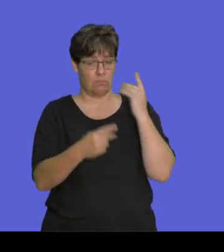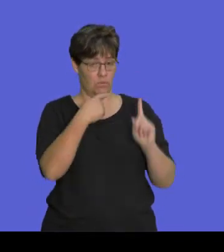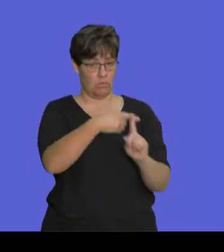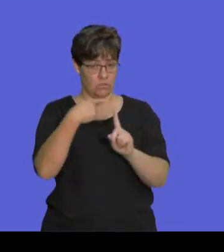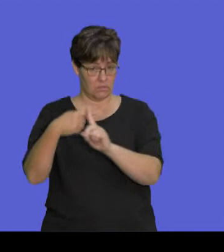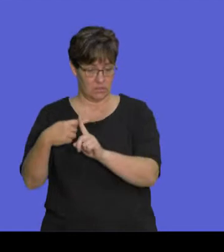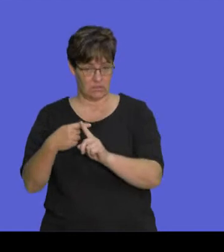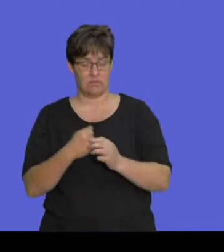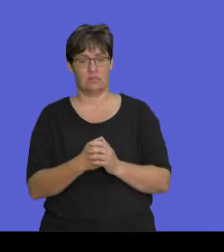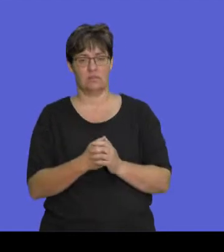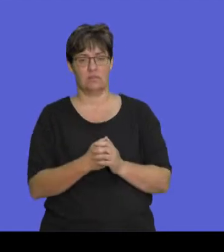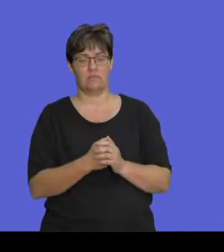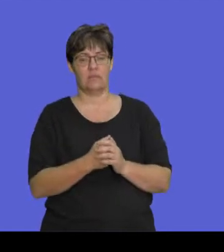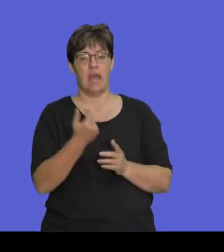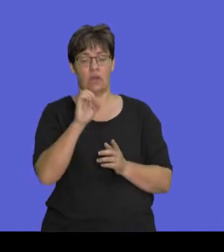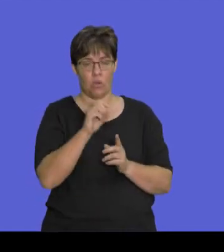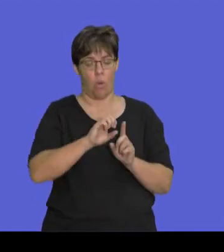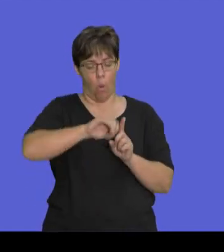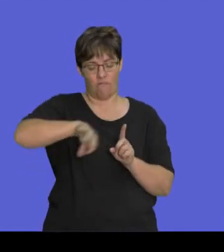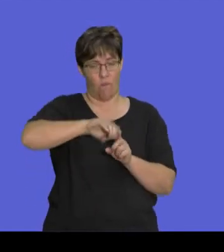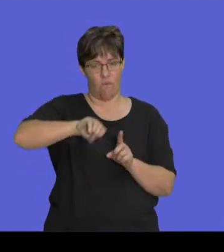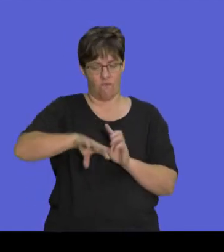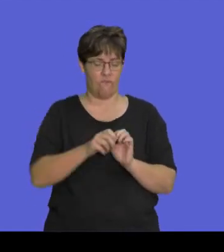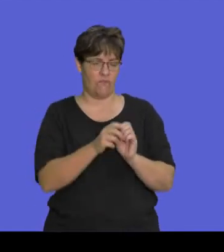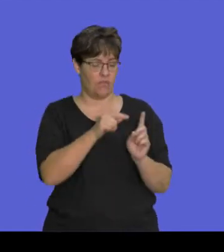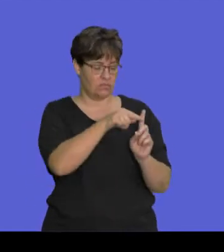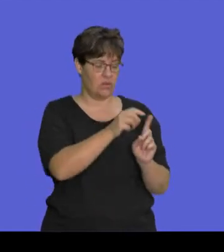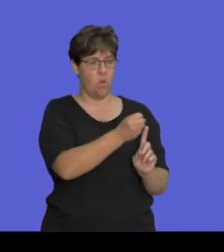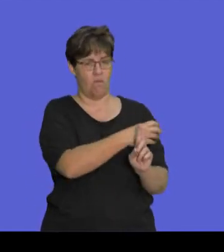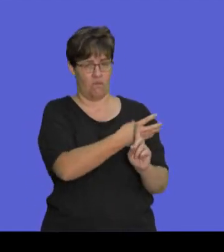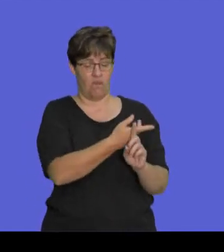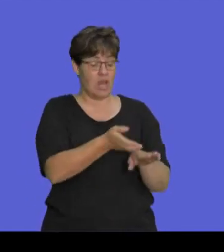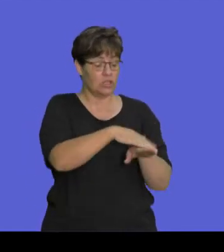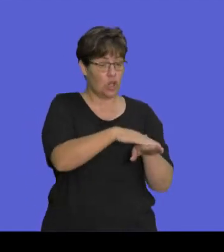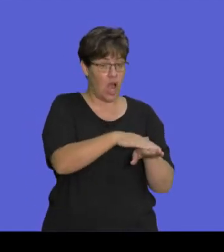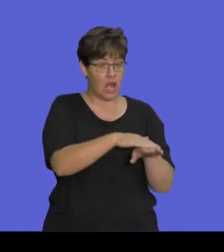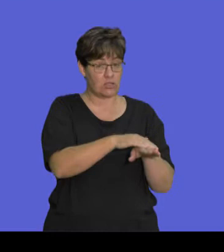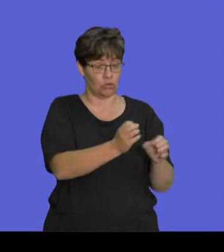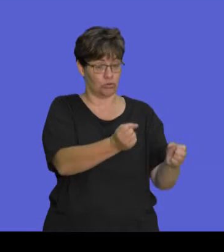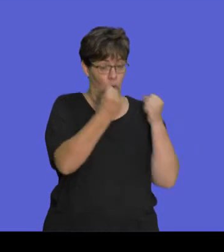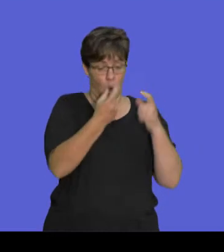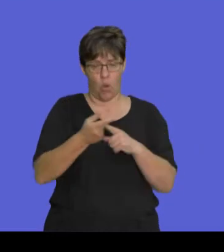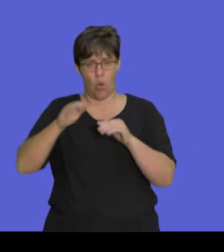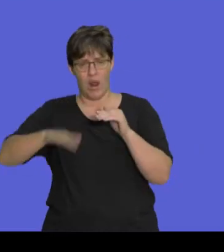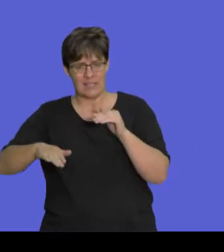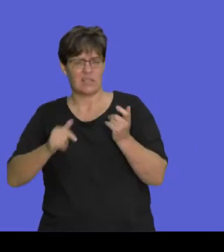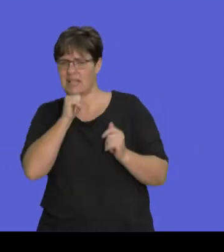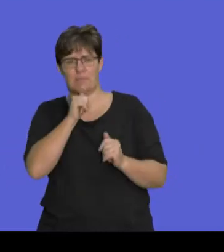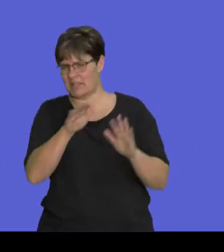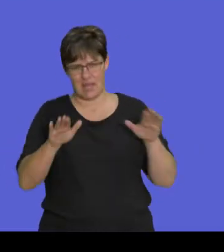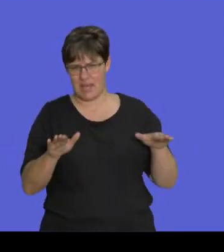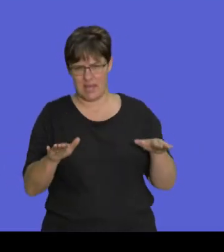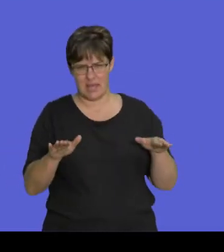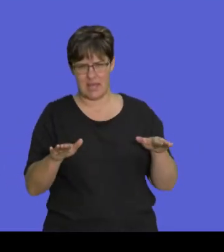they carry the same magnitude of charge or not, it's something else. But the fact remains, these 2 point charges are